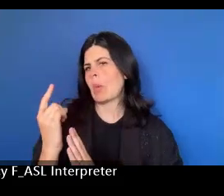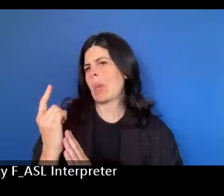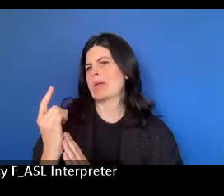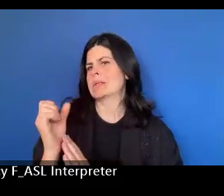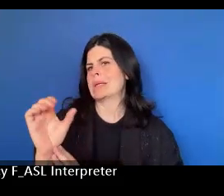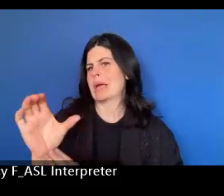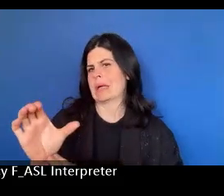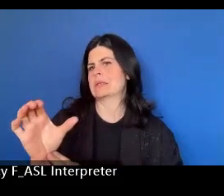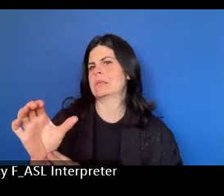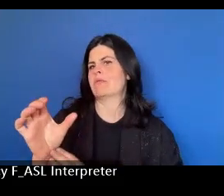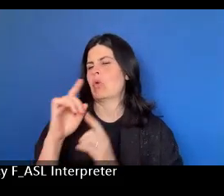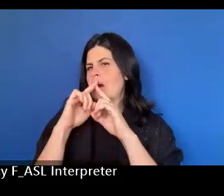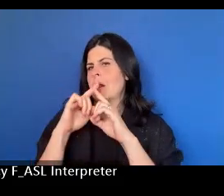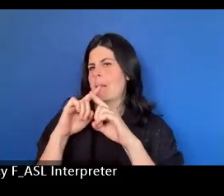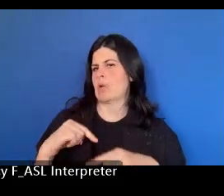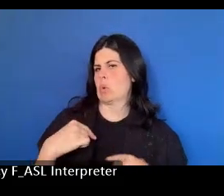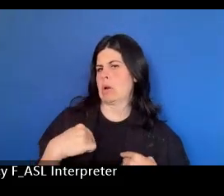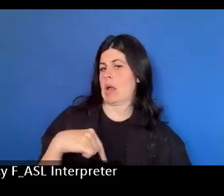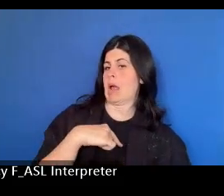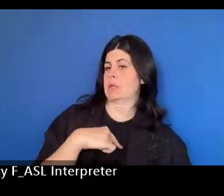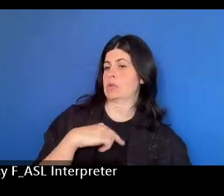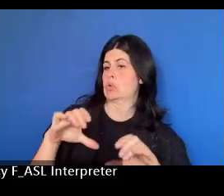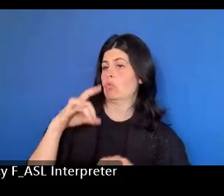yourself. Steve Chung.